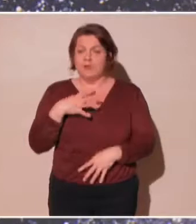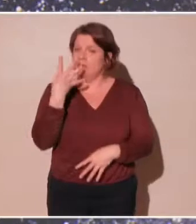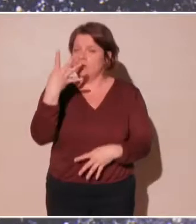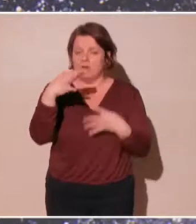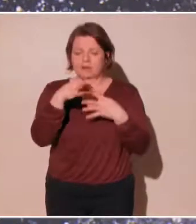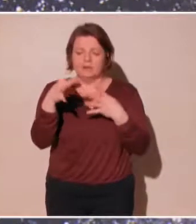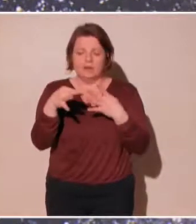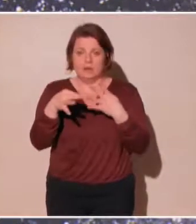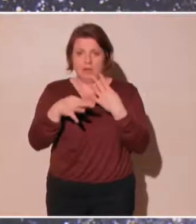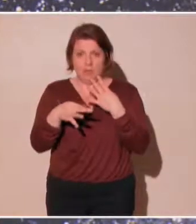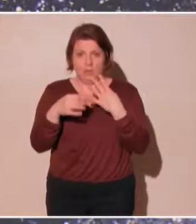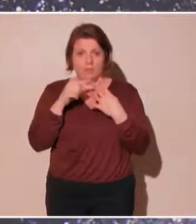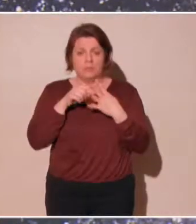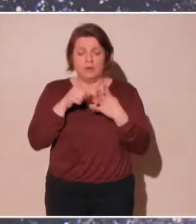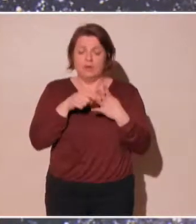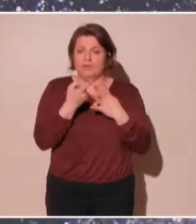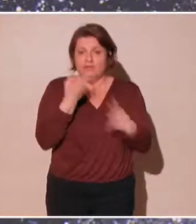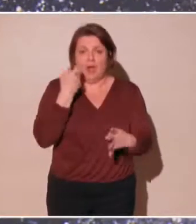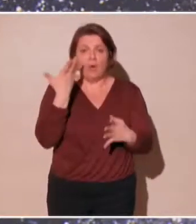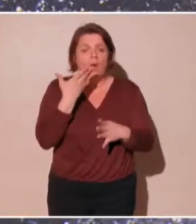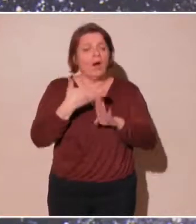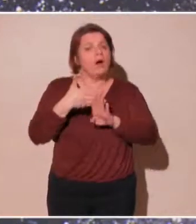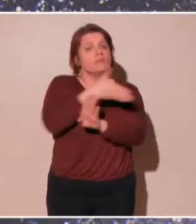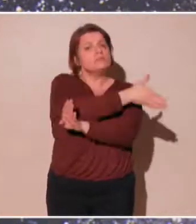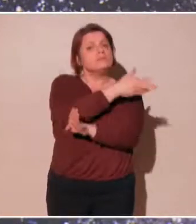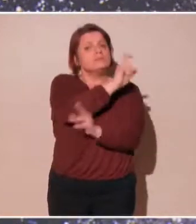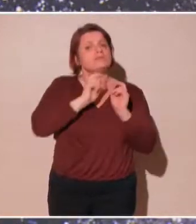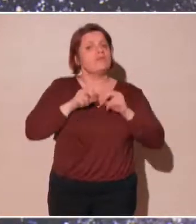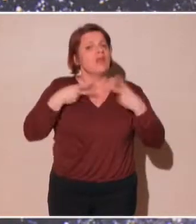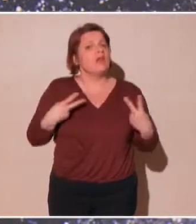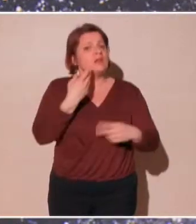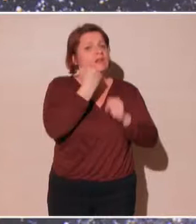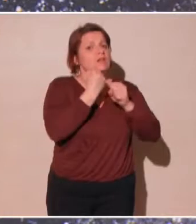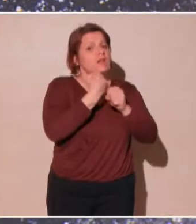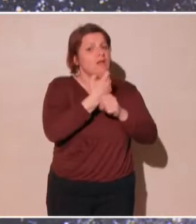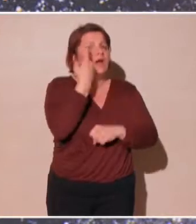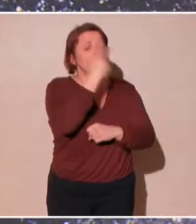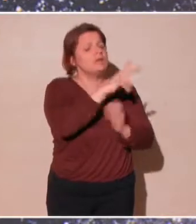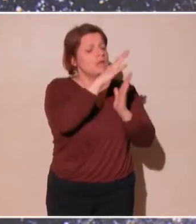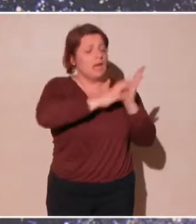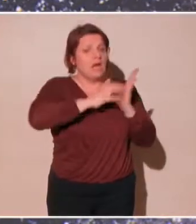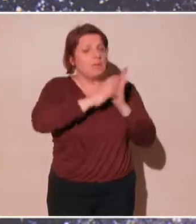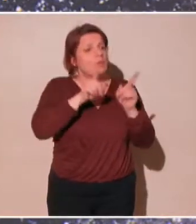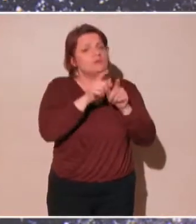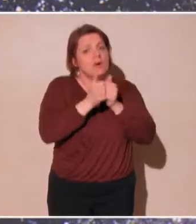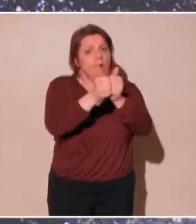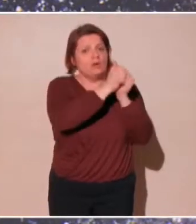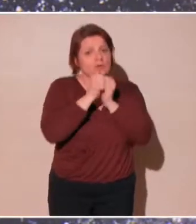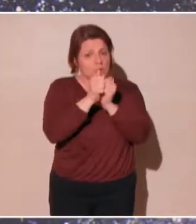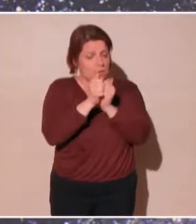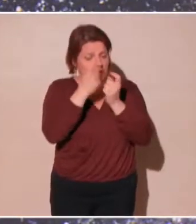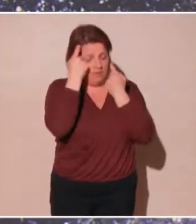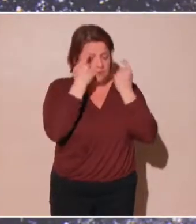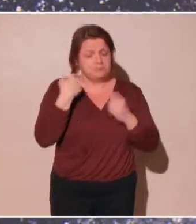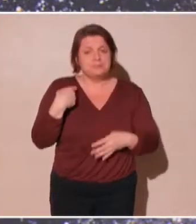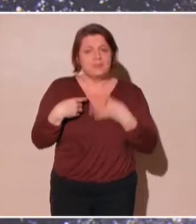based on 4 main facts, and they are hugely inspired by Cedric Villani's report and what you